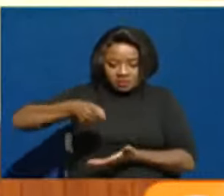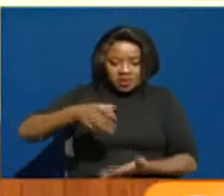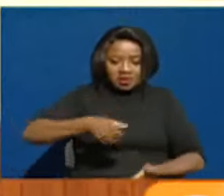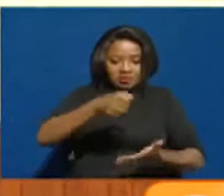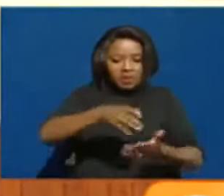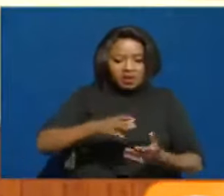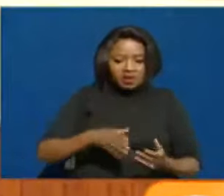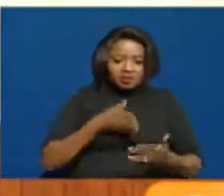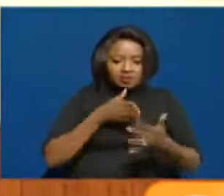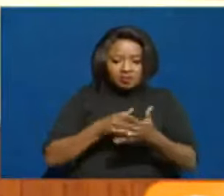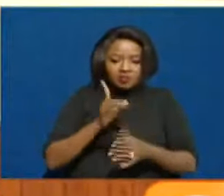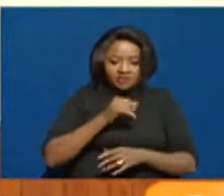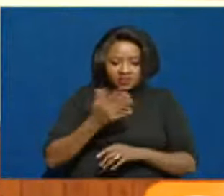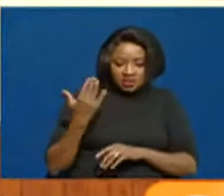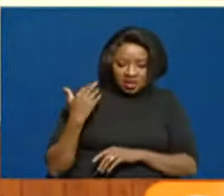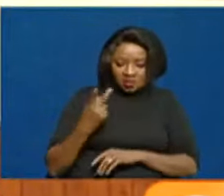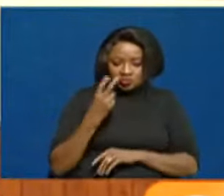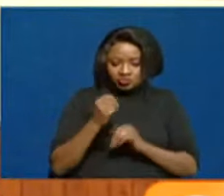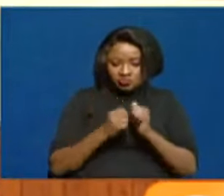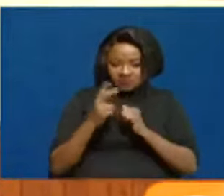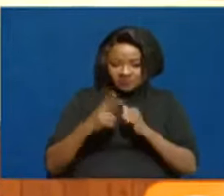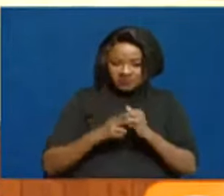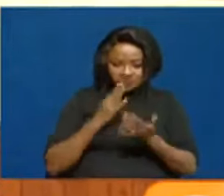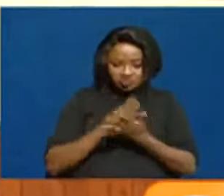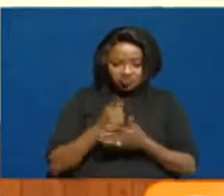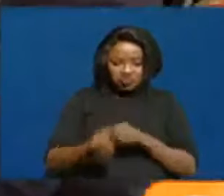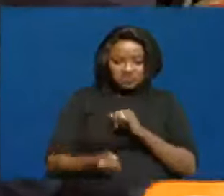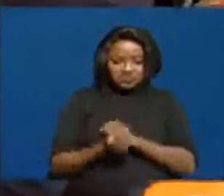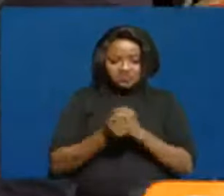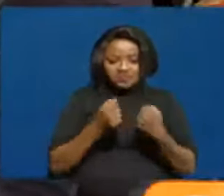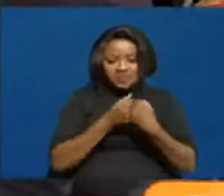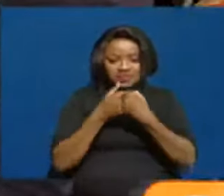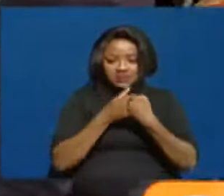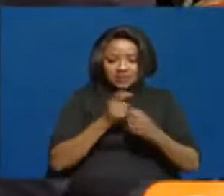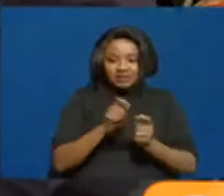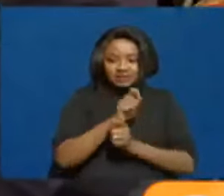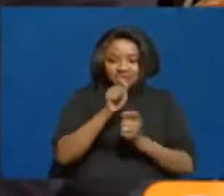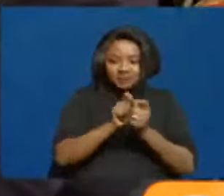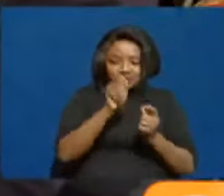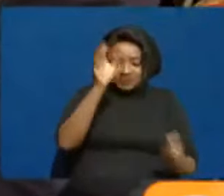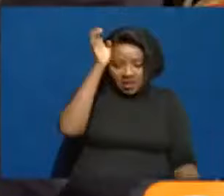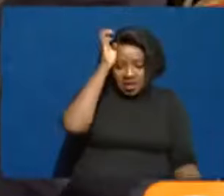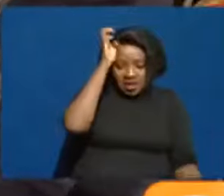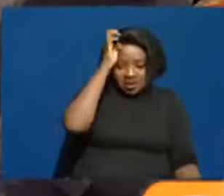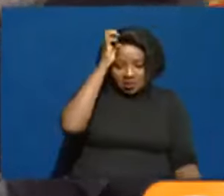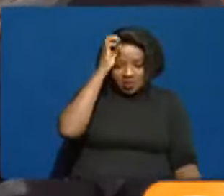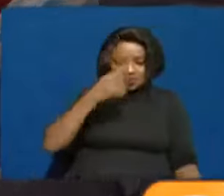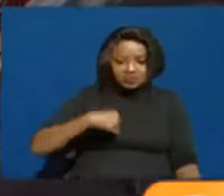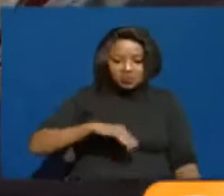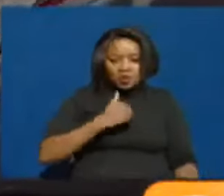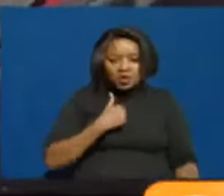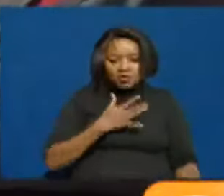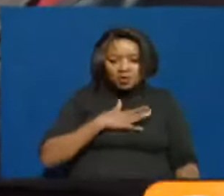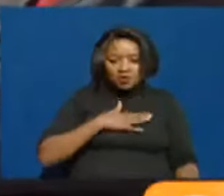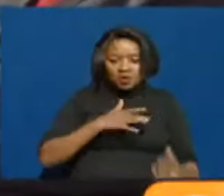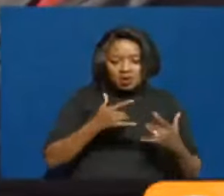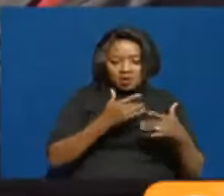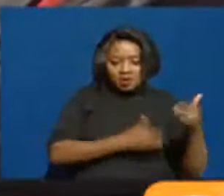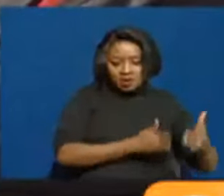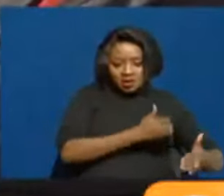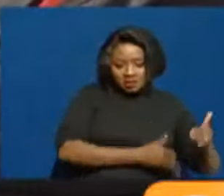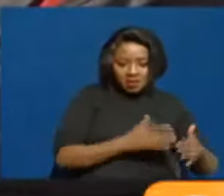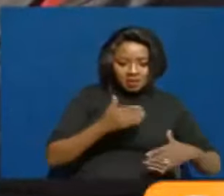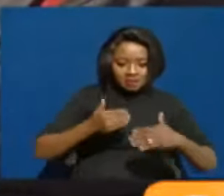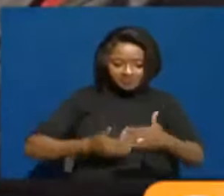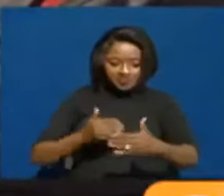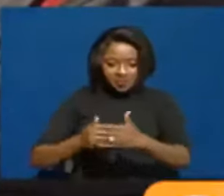in 2017. So it becomes a challenge, more so in Eldoret. We have our neighbors that are the borders are not,